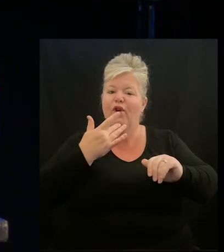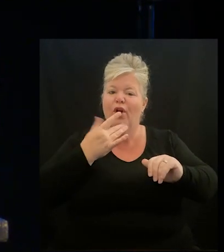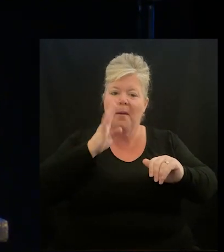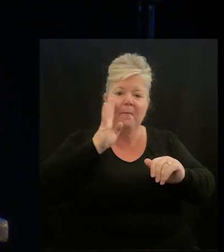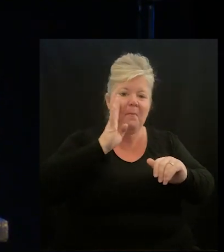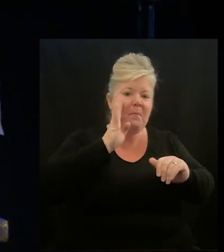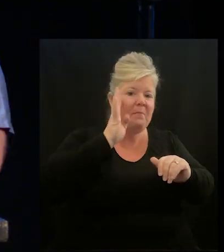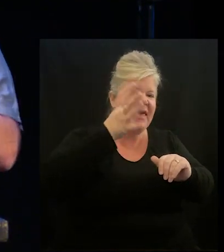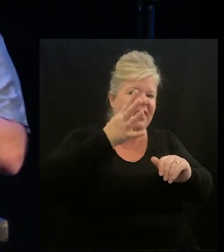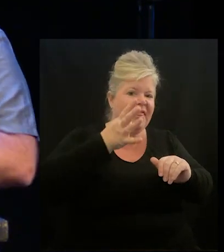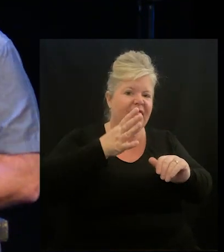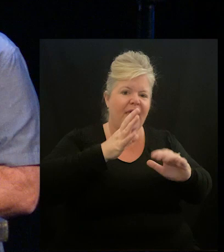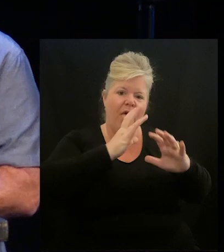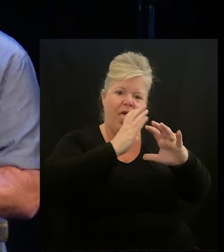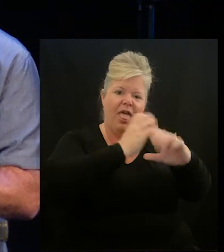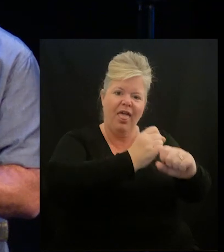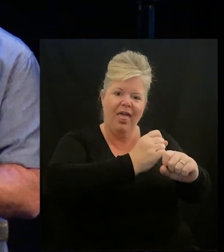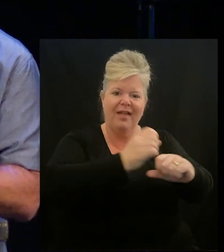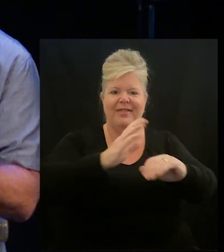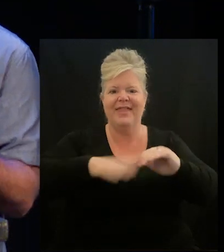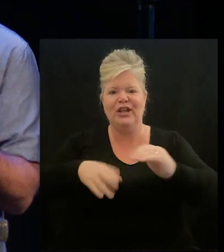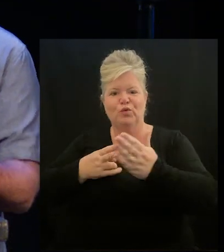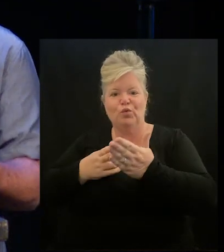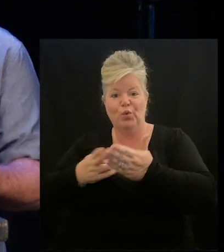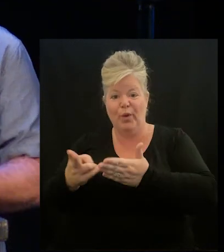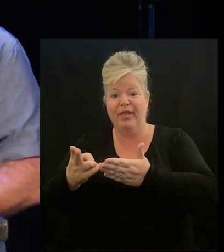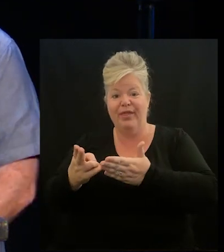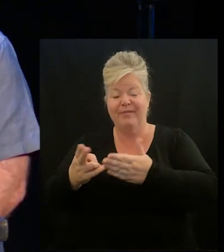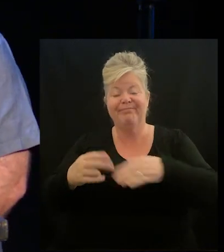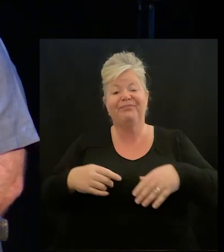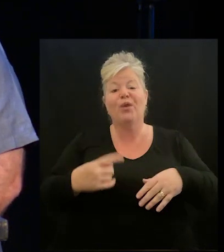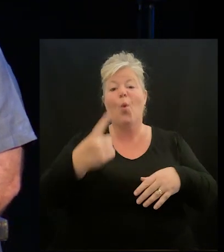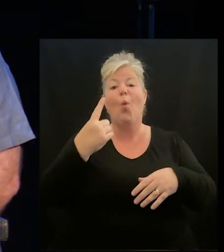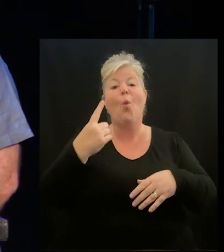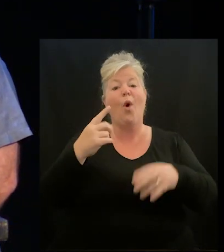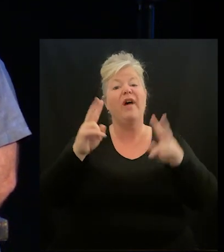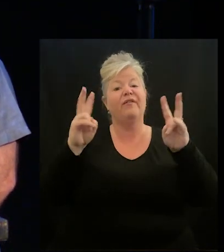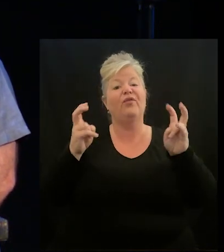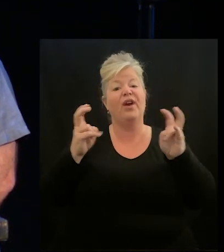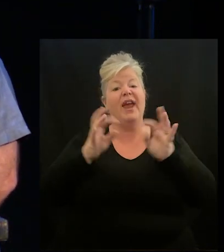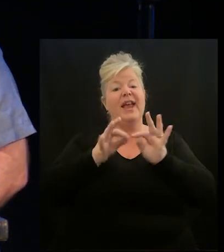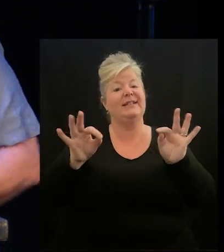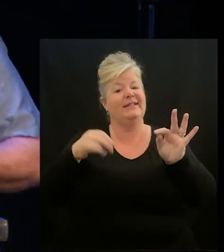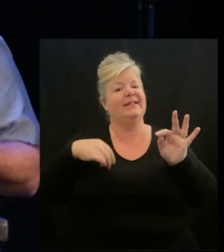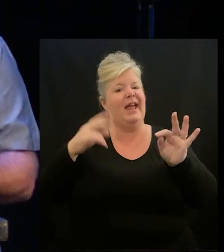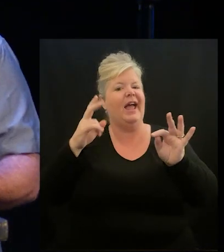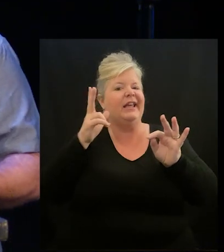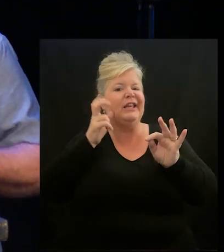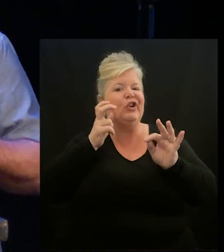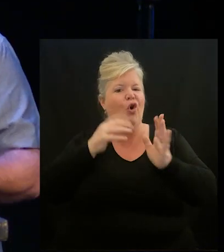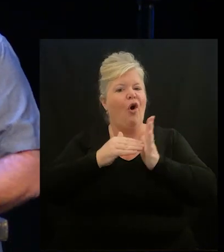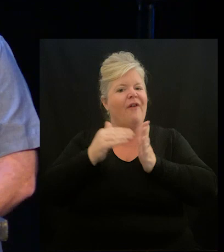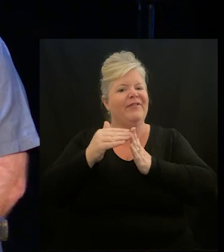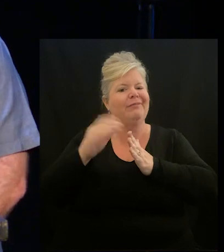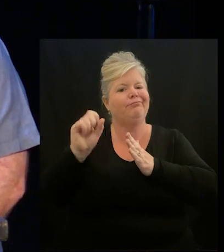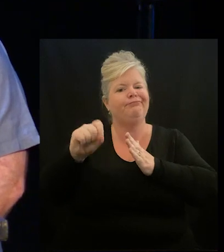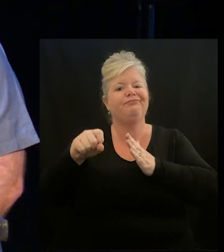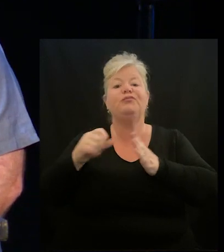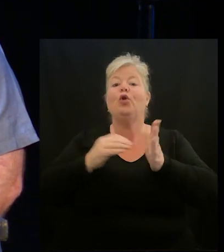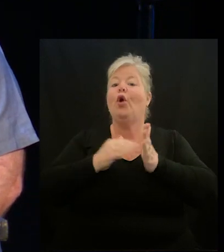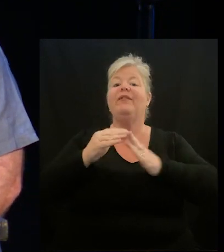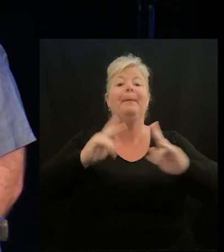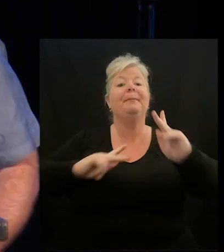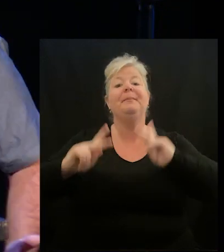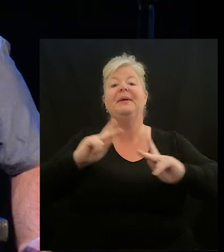myths. Now, there's a phrase that I hear quite often, and I hear it quoted, especially in